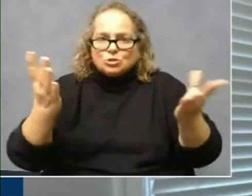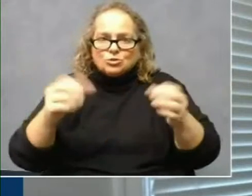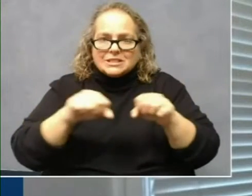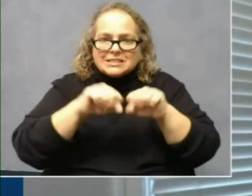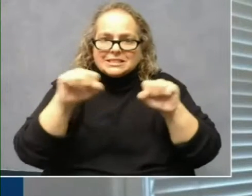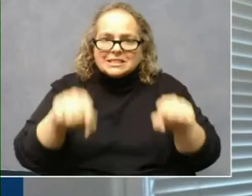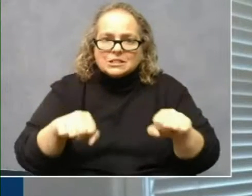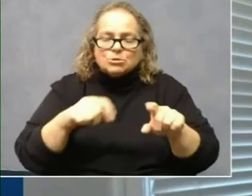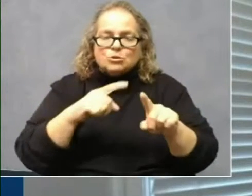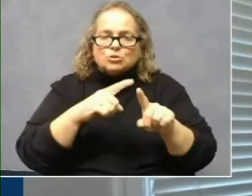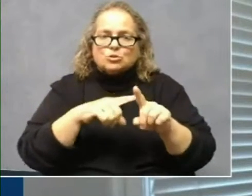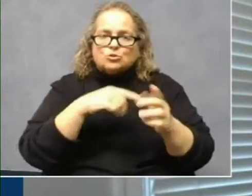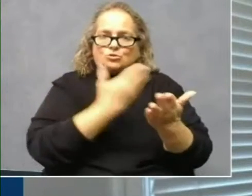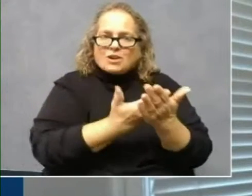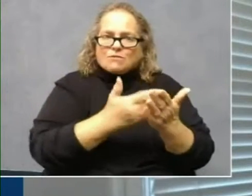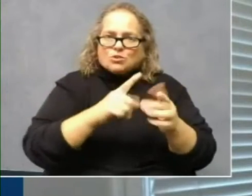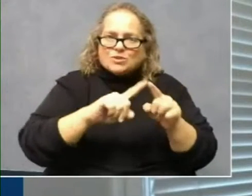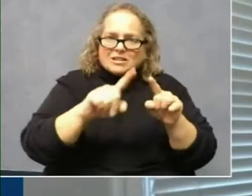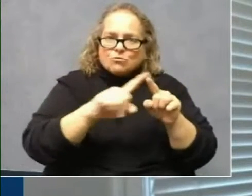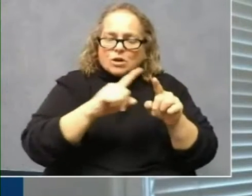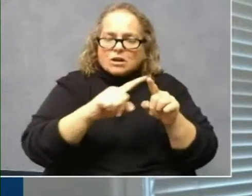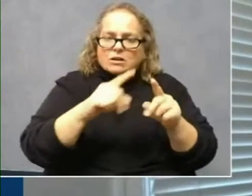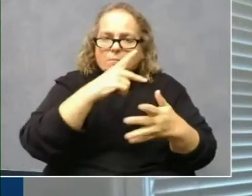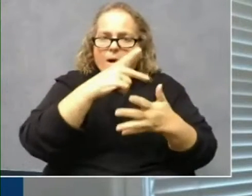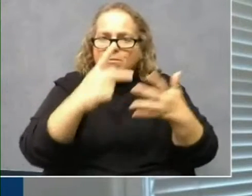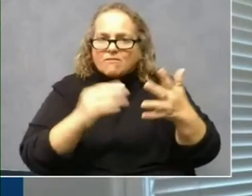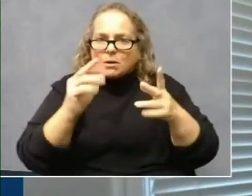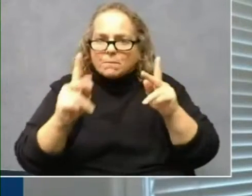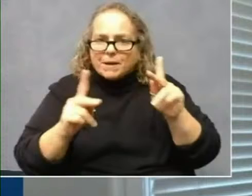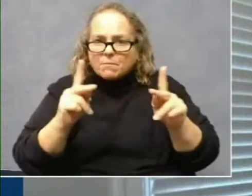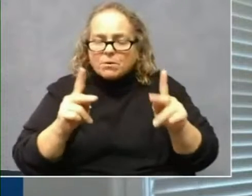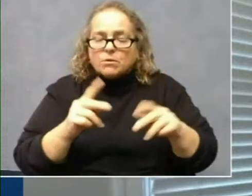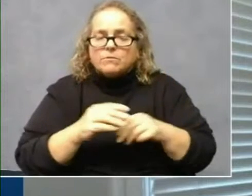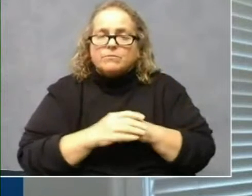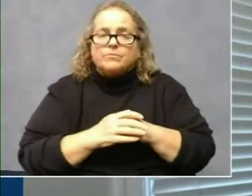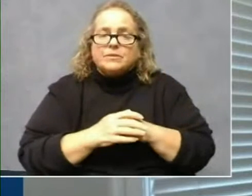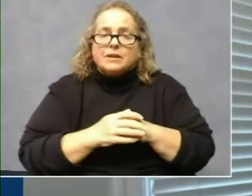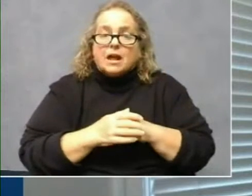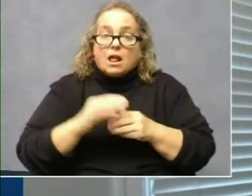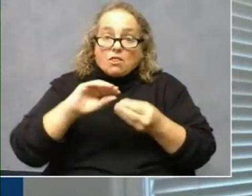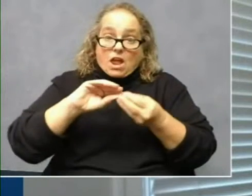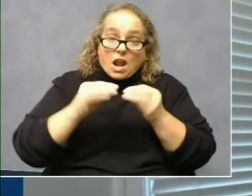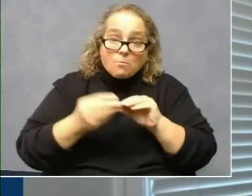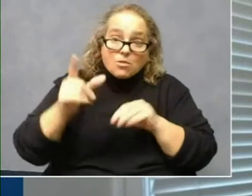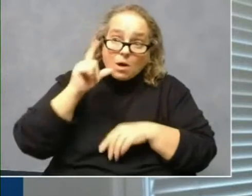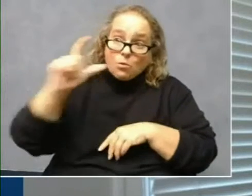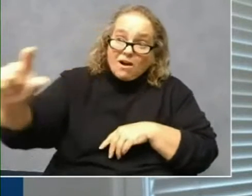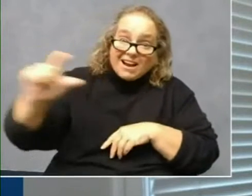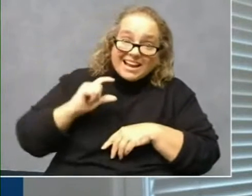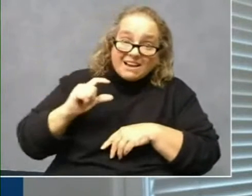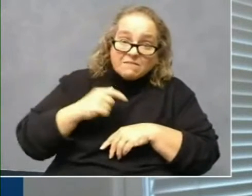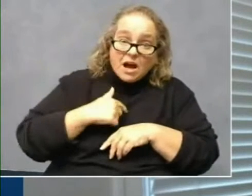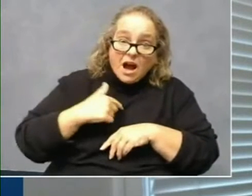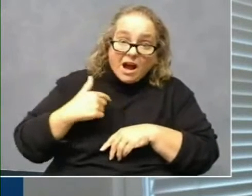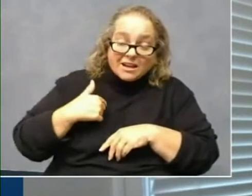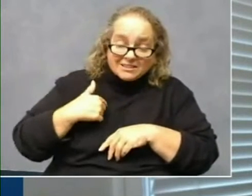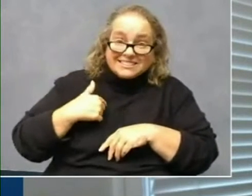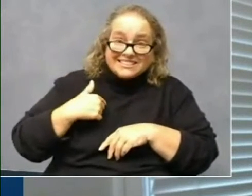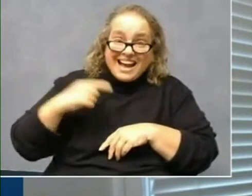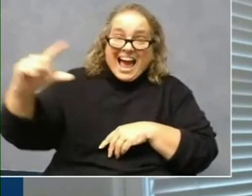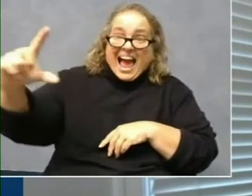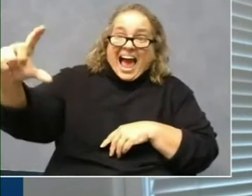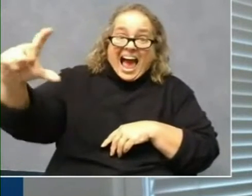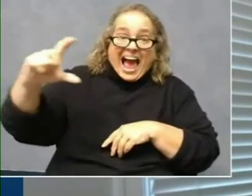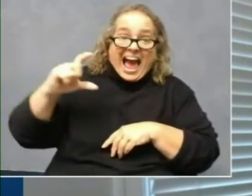populations. The quantities are still being determined. The information changes on a